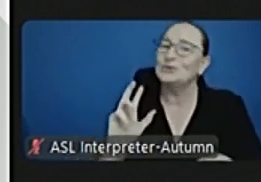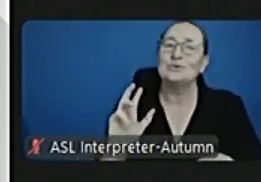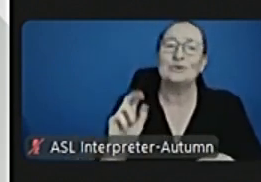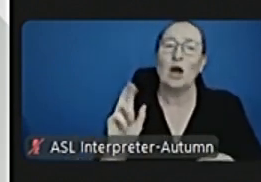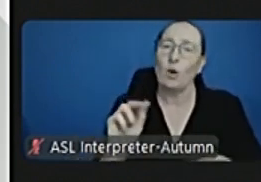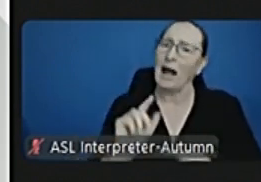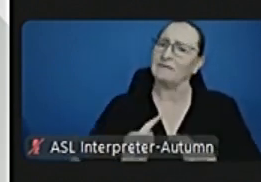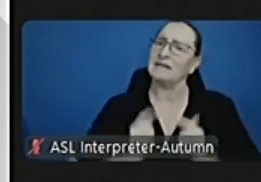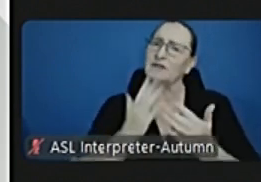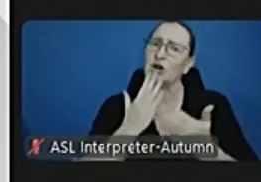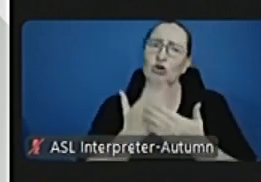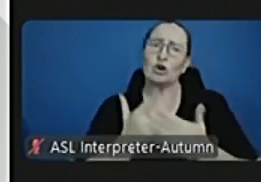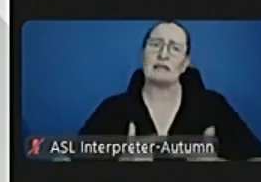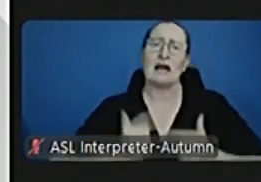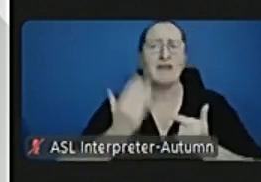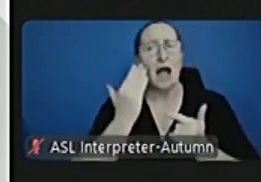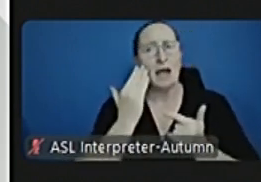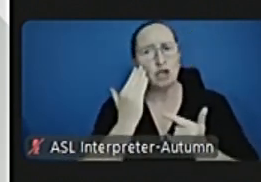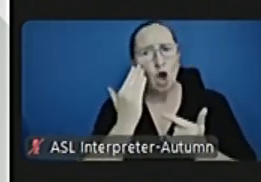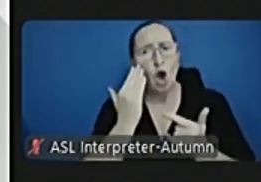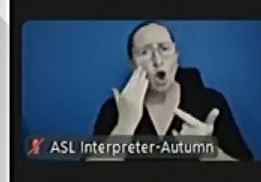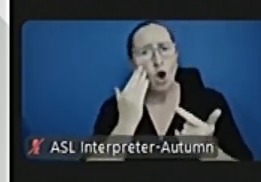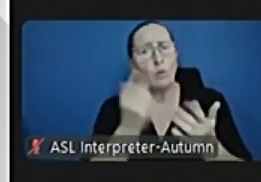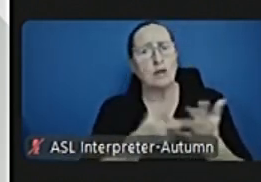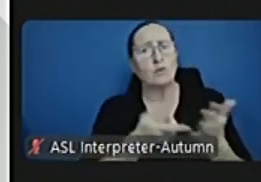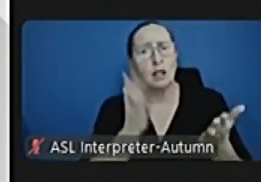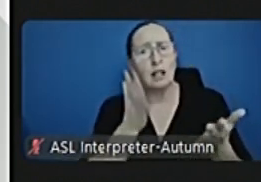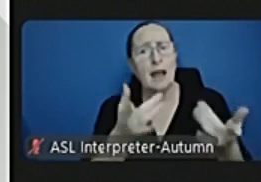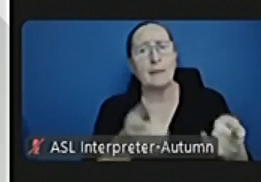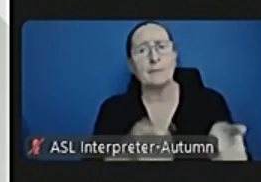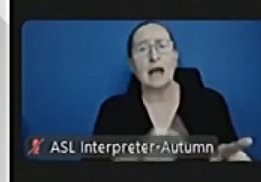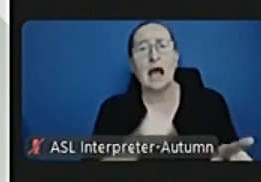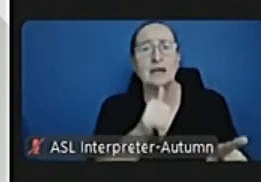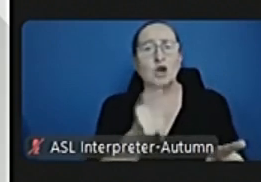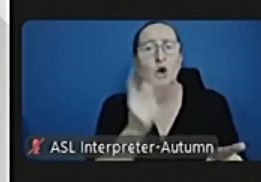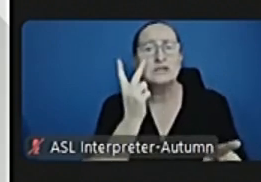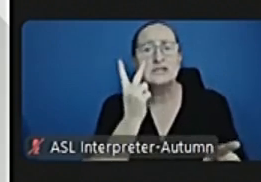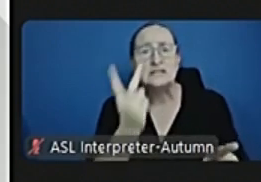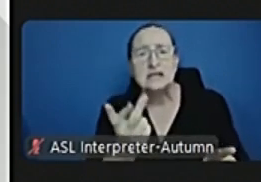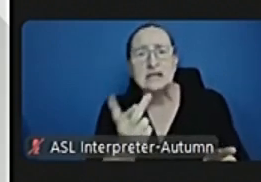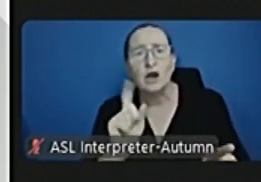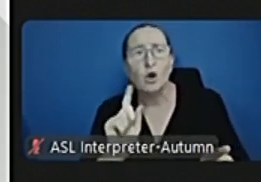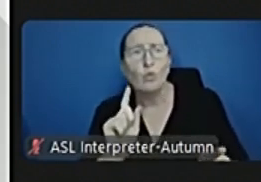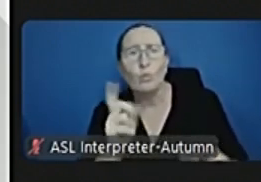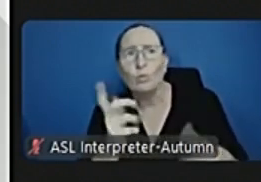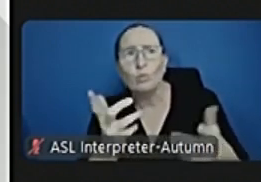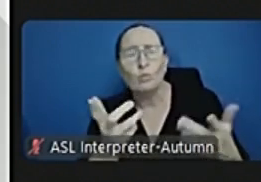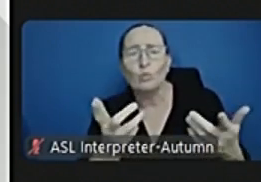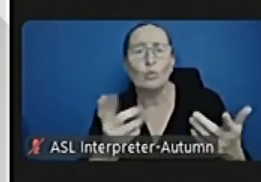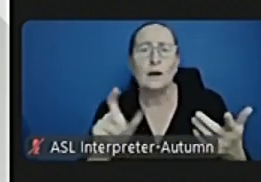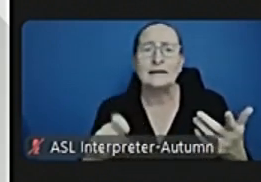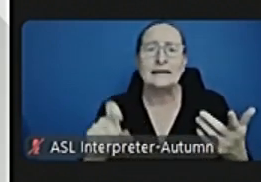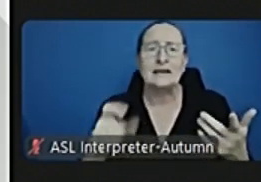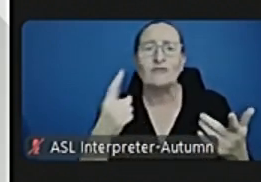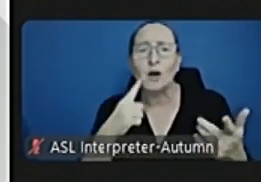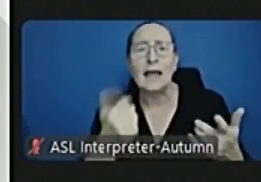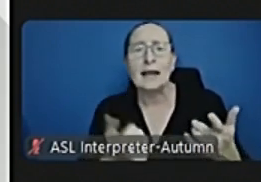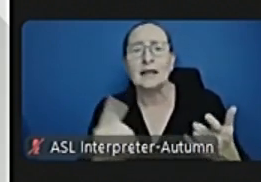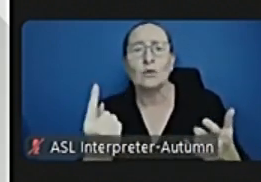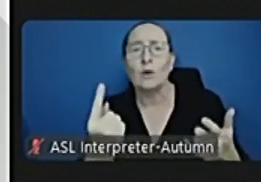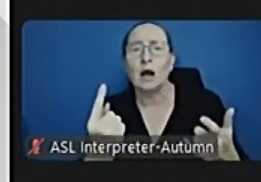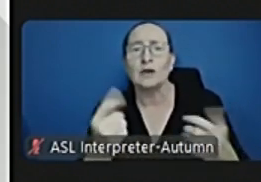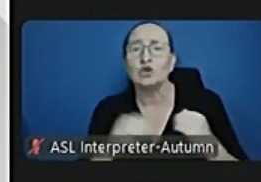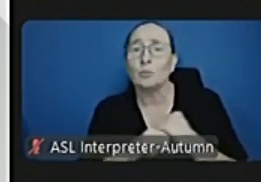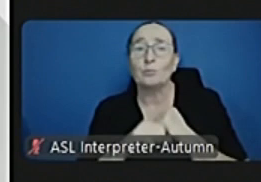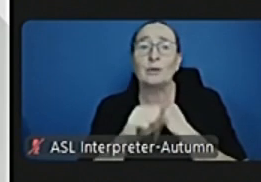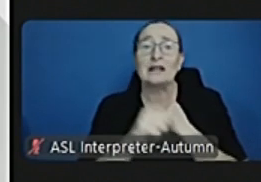and I know where this is heading and I don't see where you want, or need for anybody to be prolonging